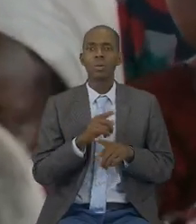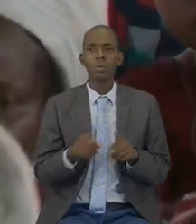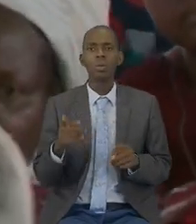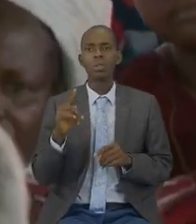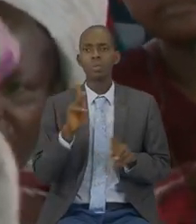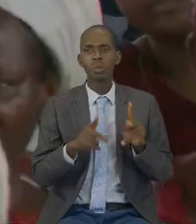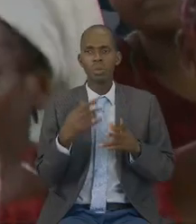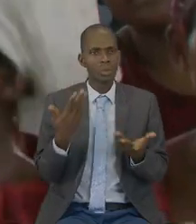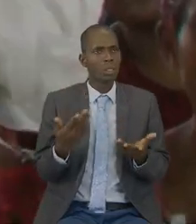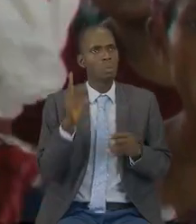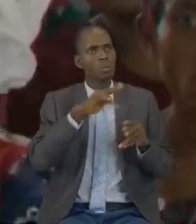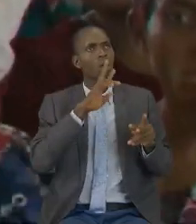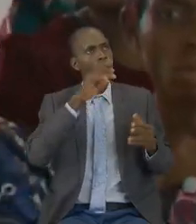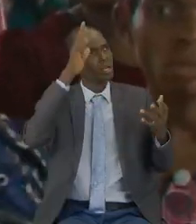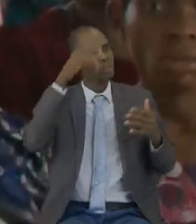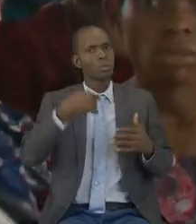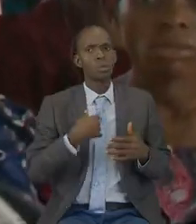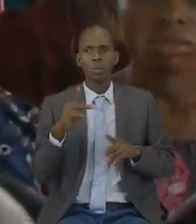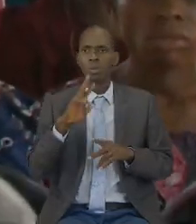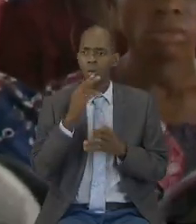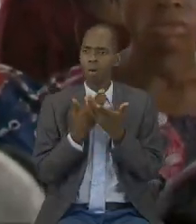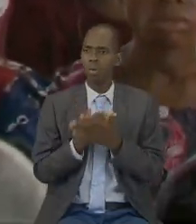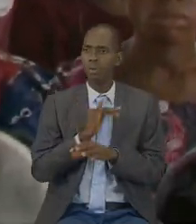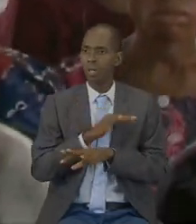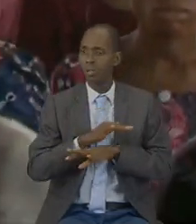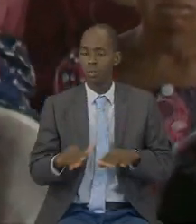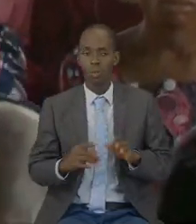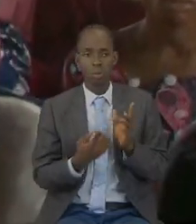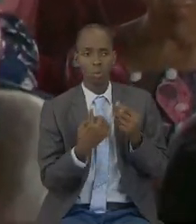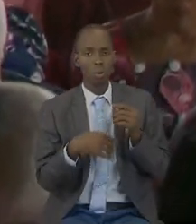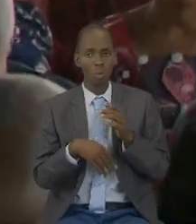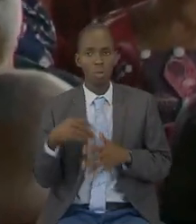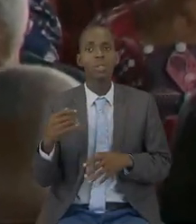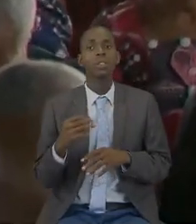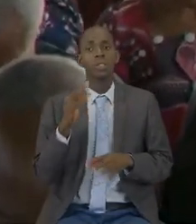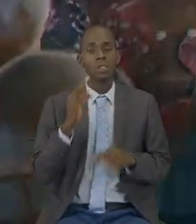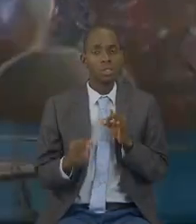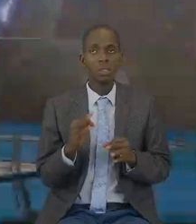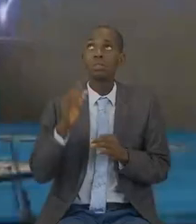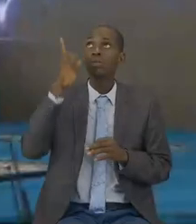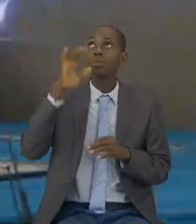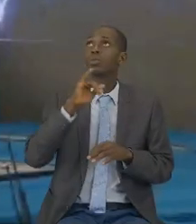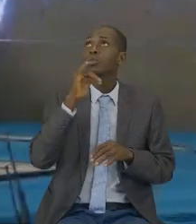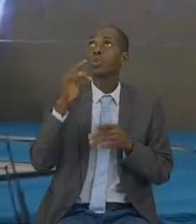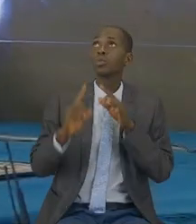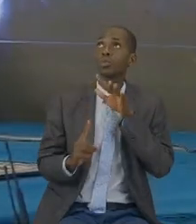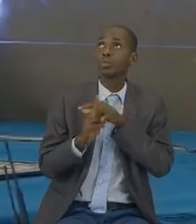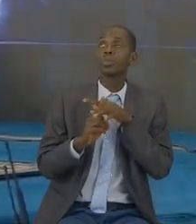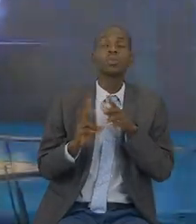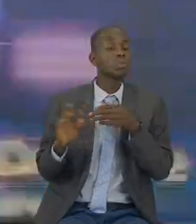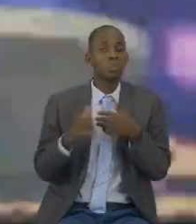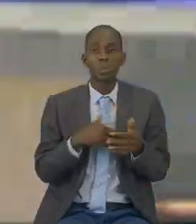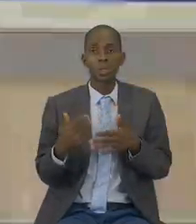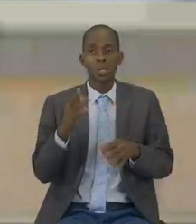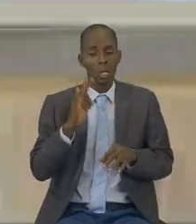are expecting me, and the people are waiting. If I don't show up, even if God does not show up, it doesn't matter. If I don't show up,